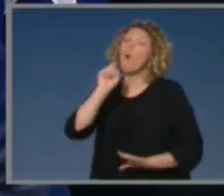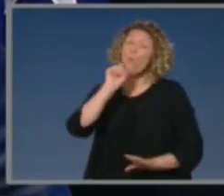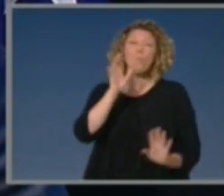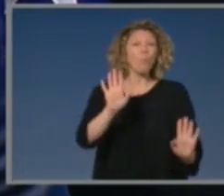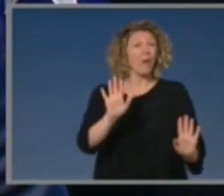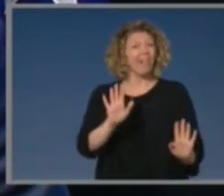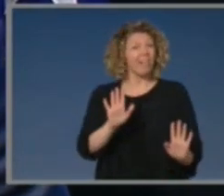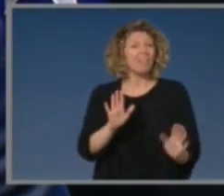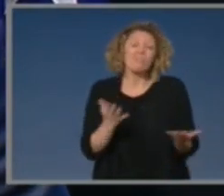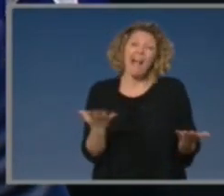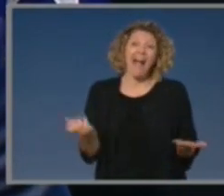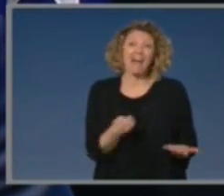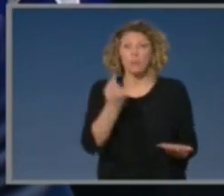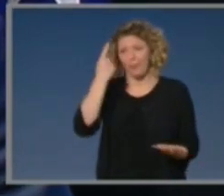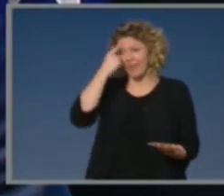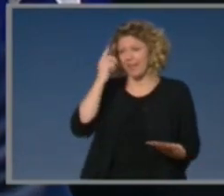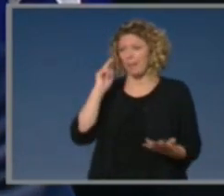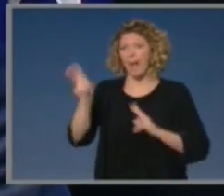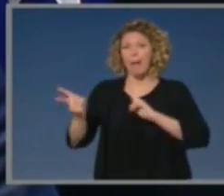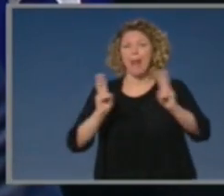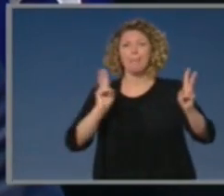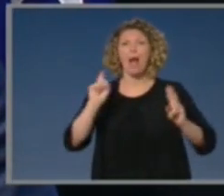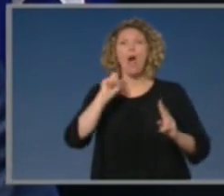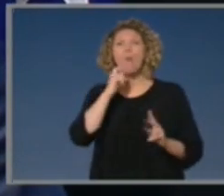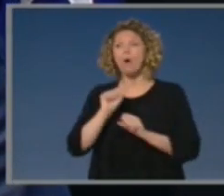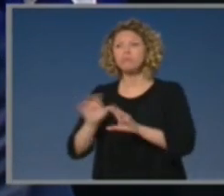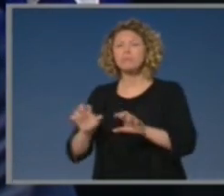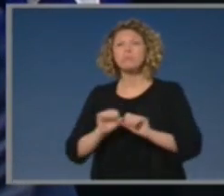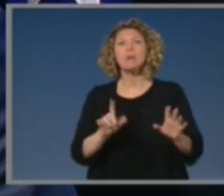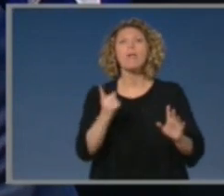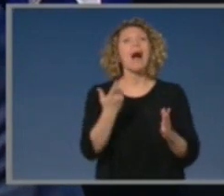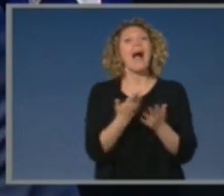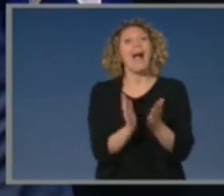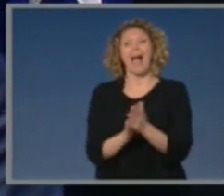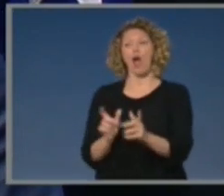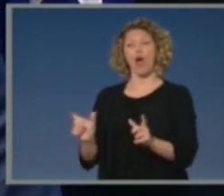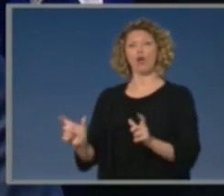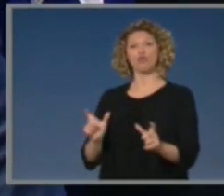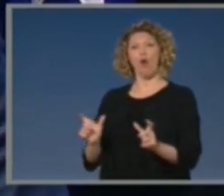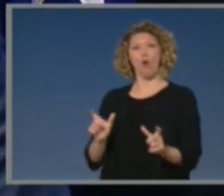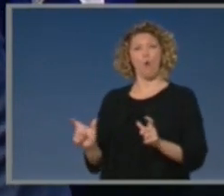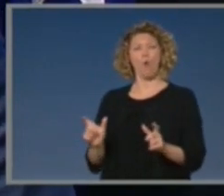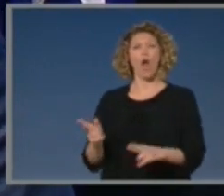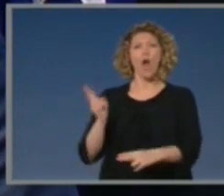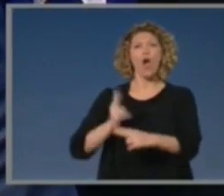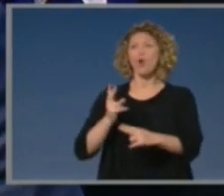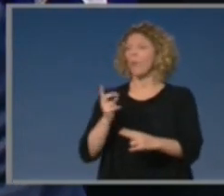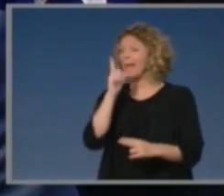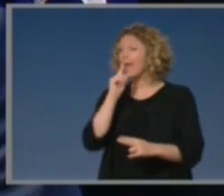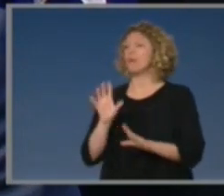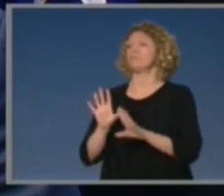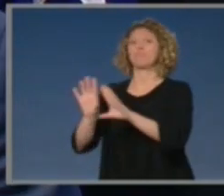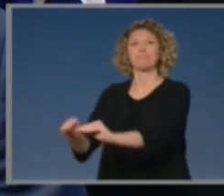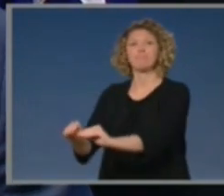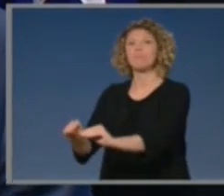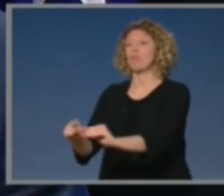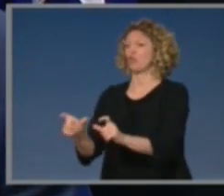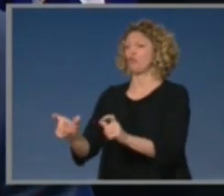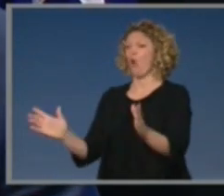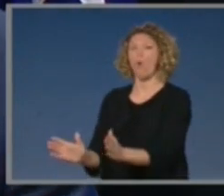to be expected. What matters is how you deal with it and how you respond to it. And it's important that businesses,